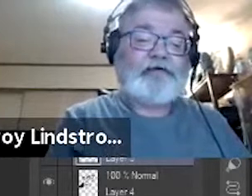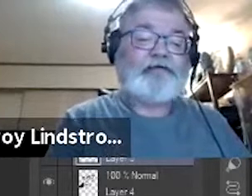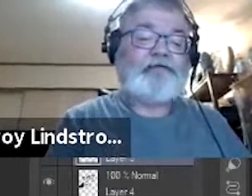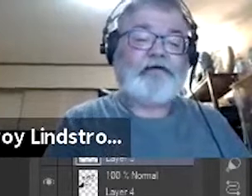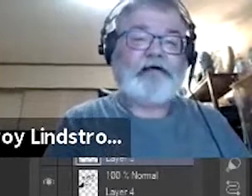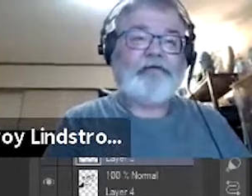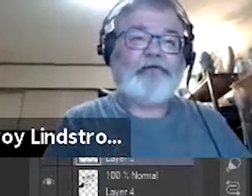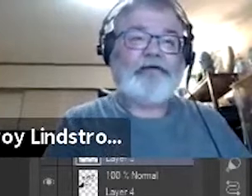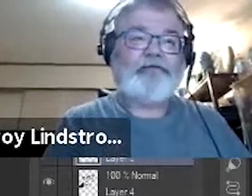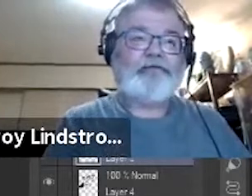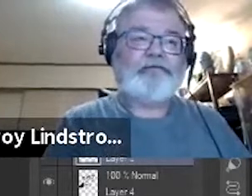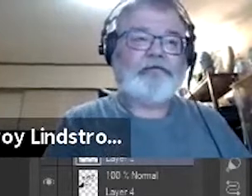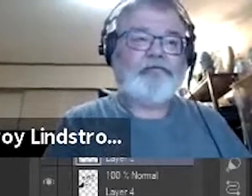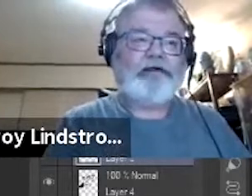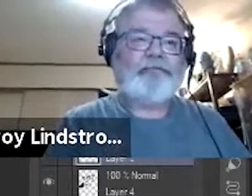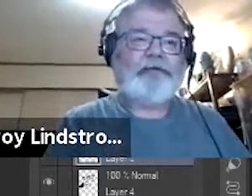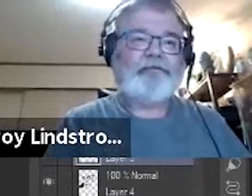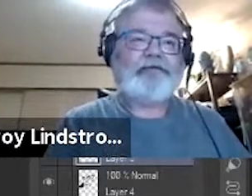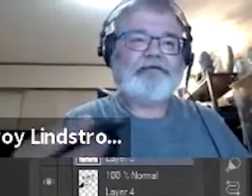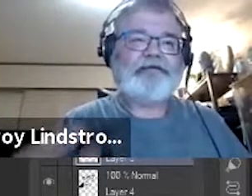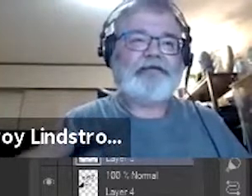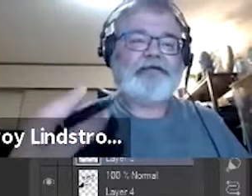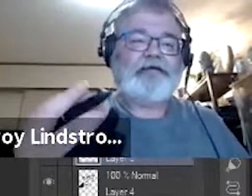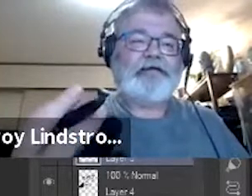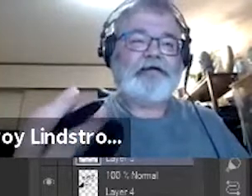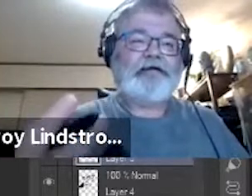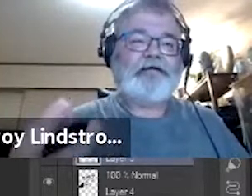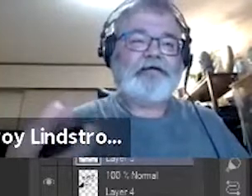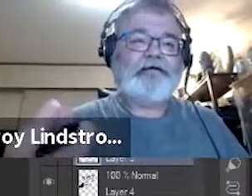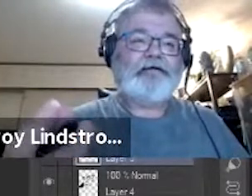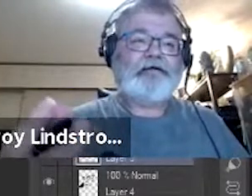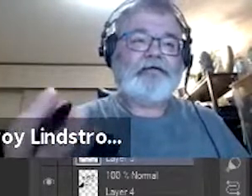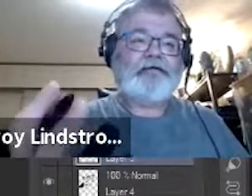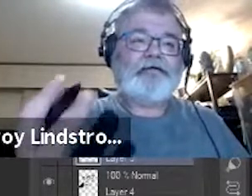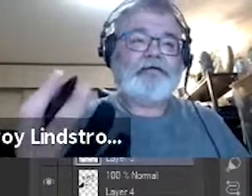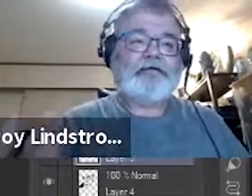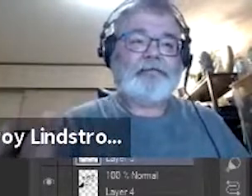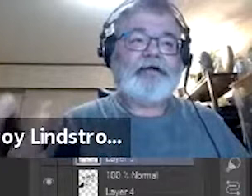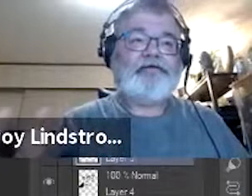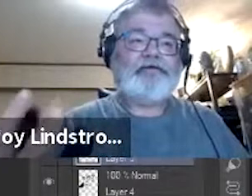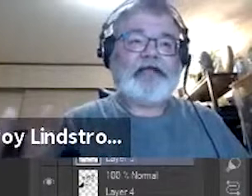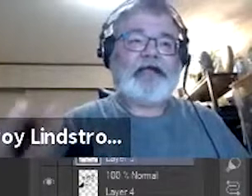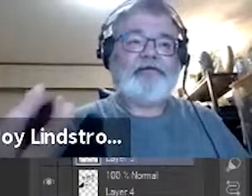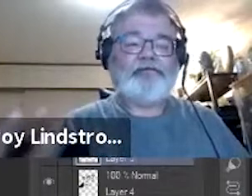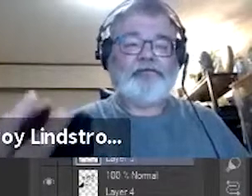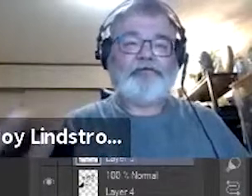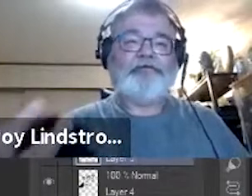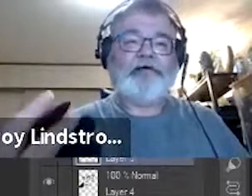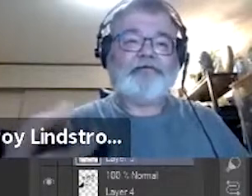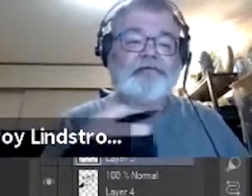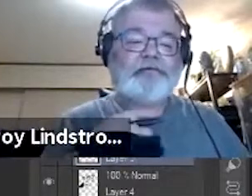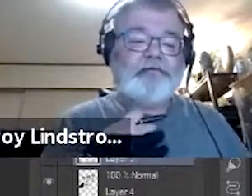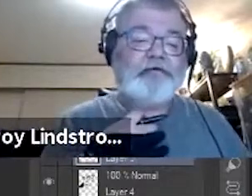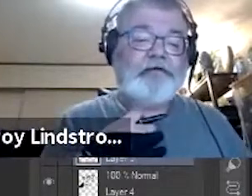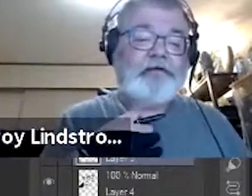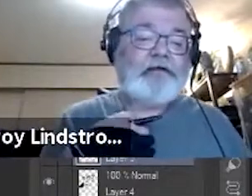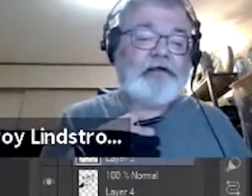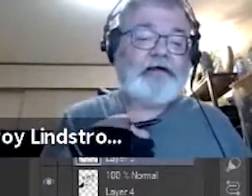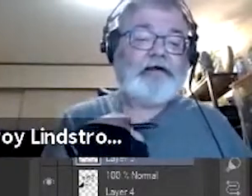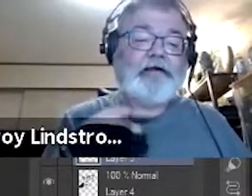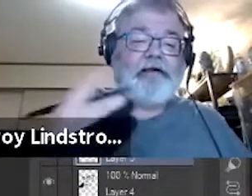this series. I wanted the people to see the bigotry they have towards us,